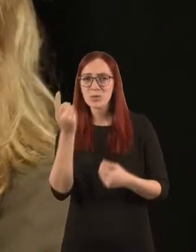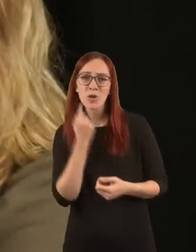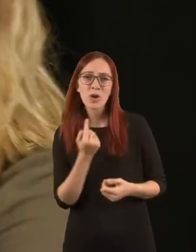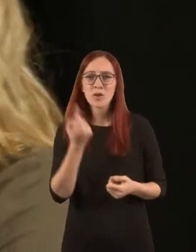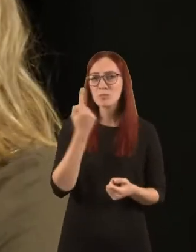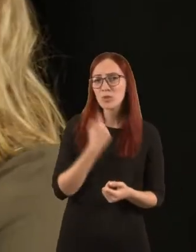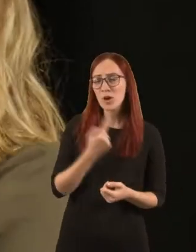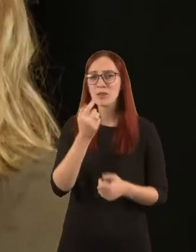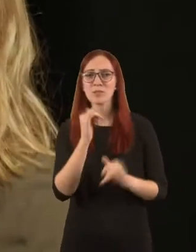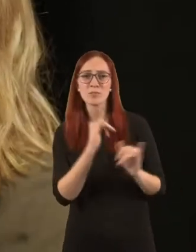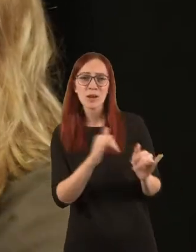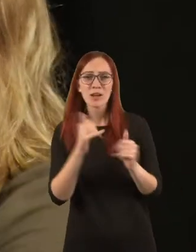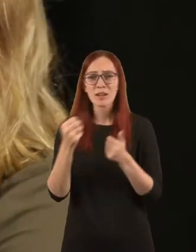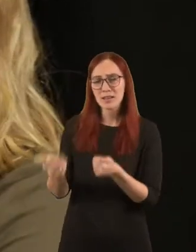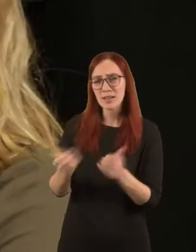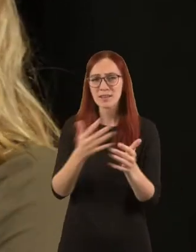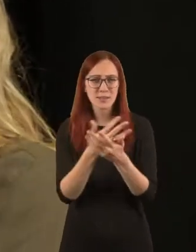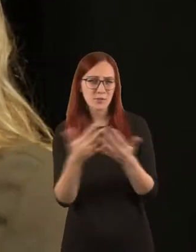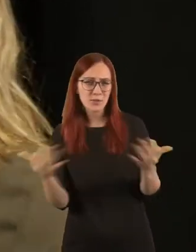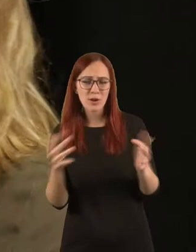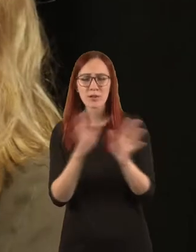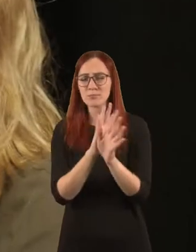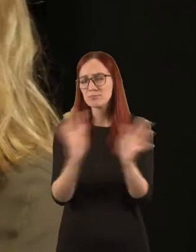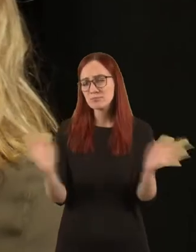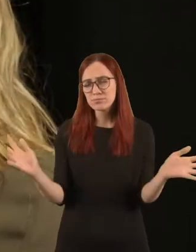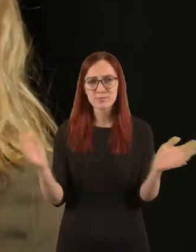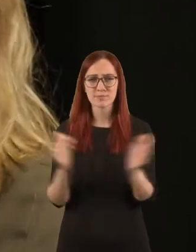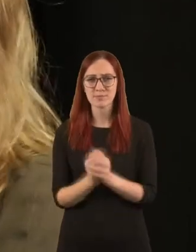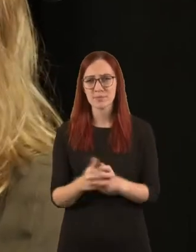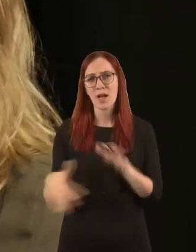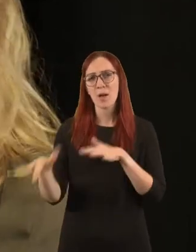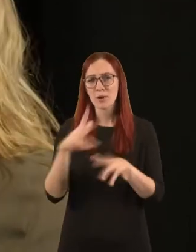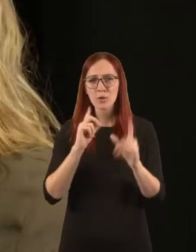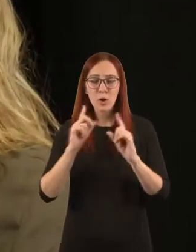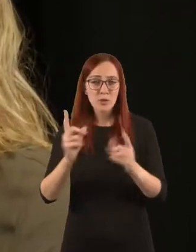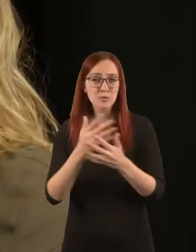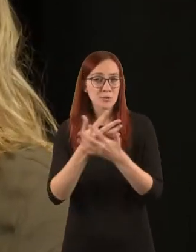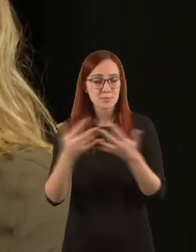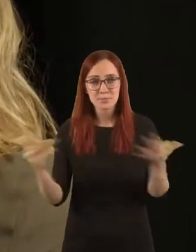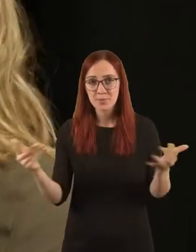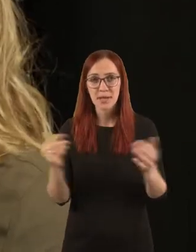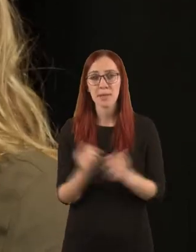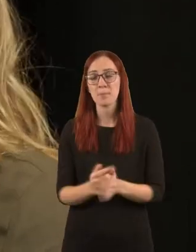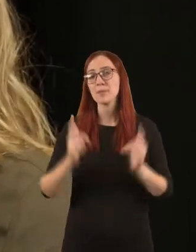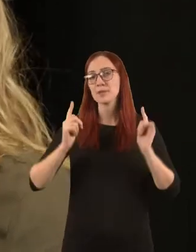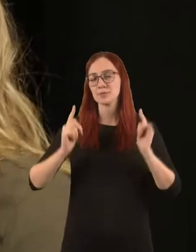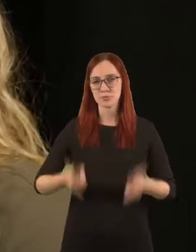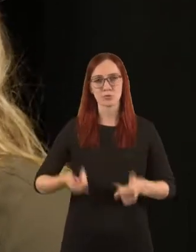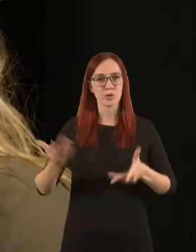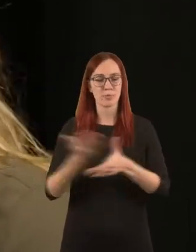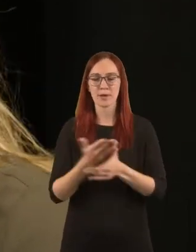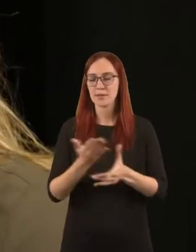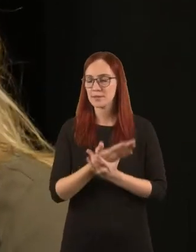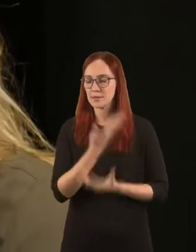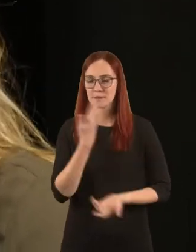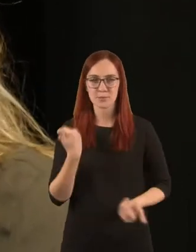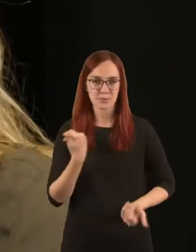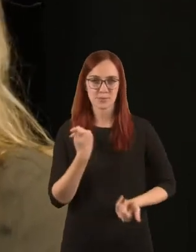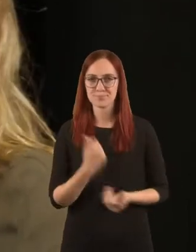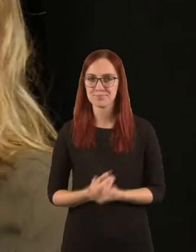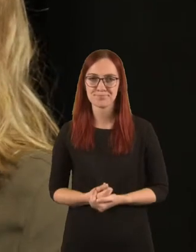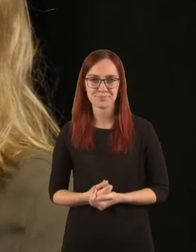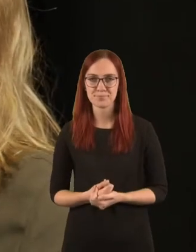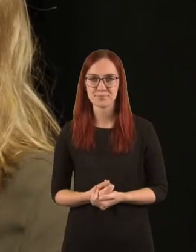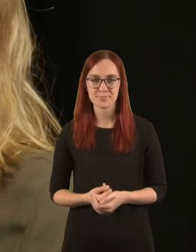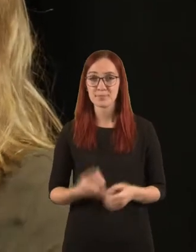don't start the competition among different objectives. We want to be a welfare state, we want to protect the environment, we